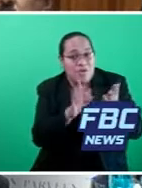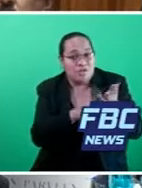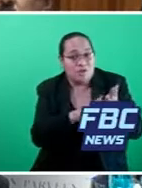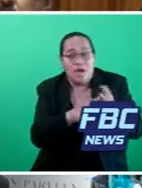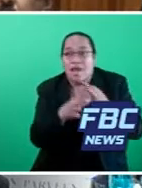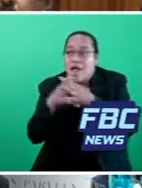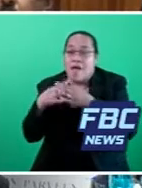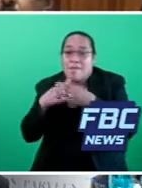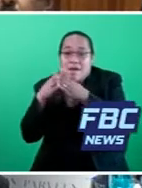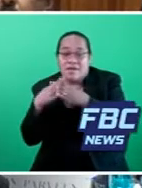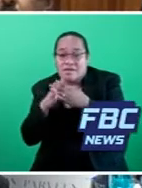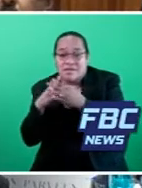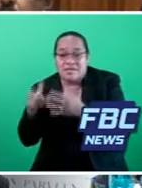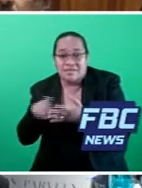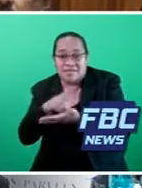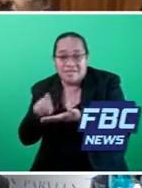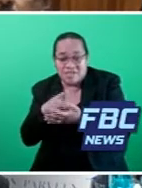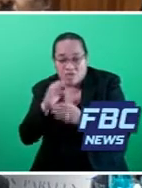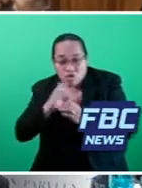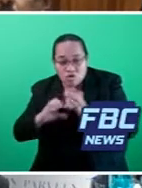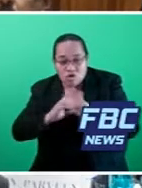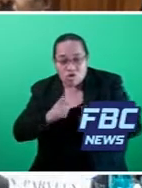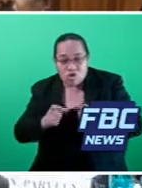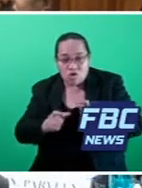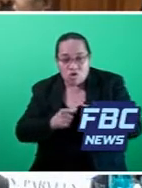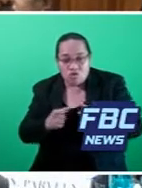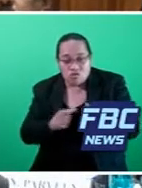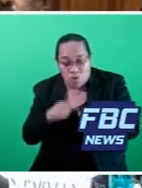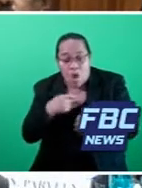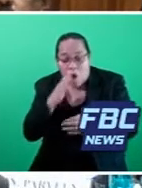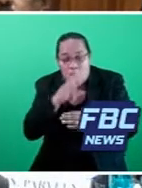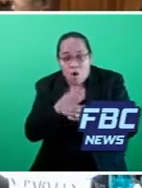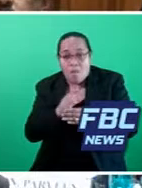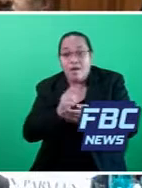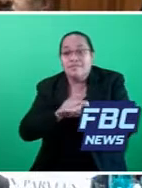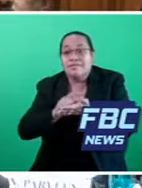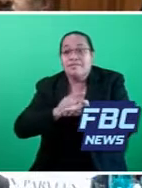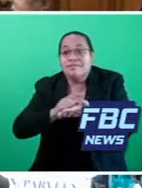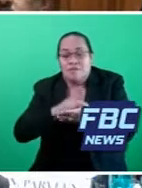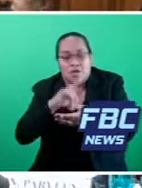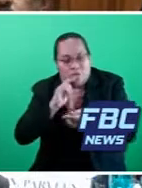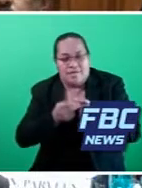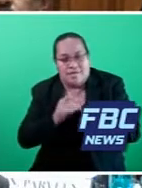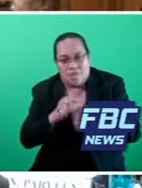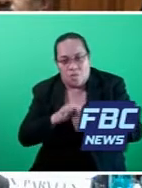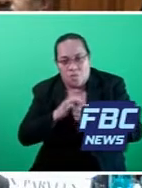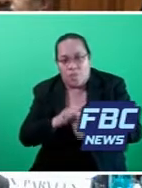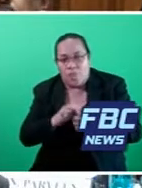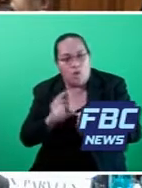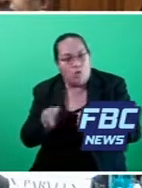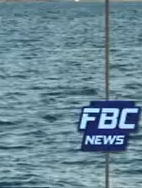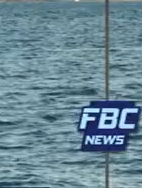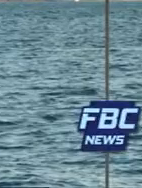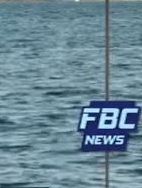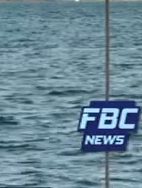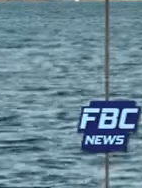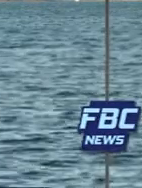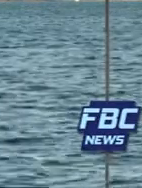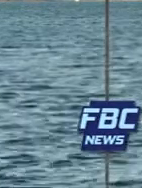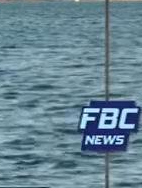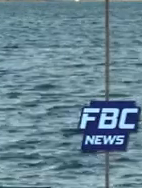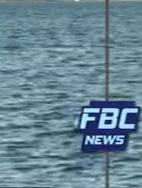present they're sending test samples to the World Health Organization laboratory in Melbourne, Australia, with each